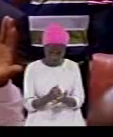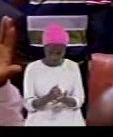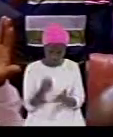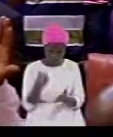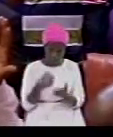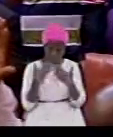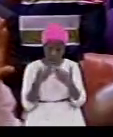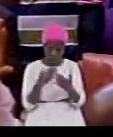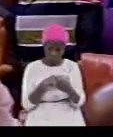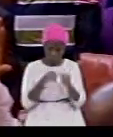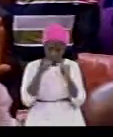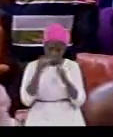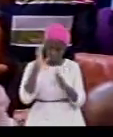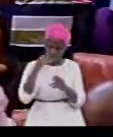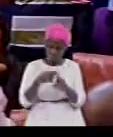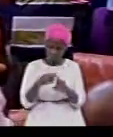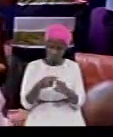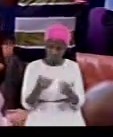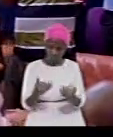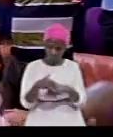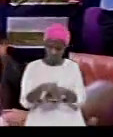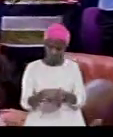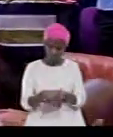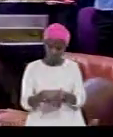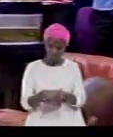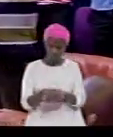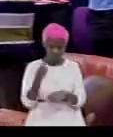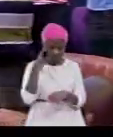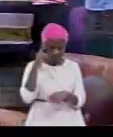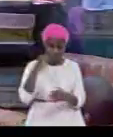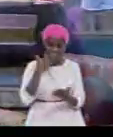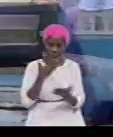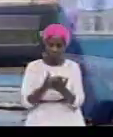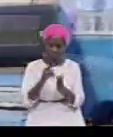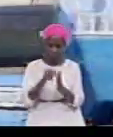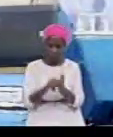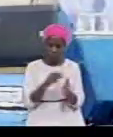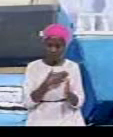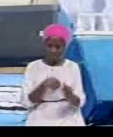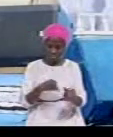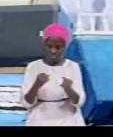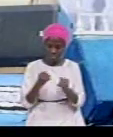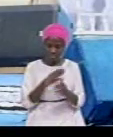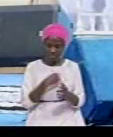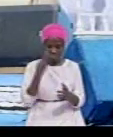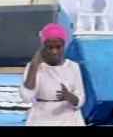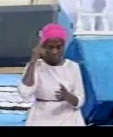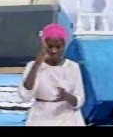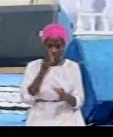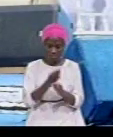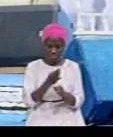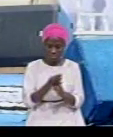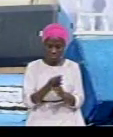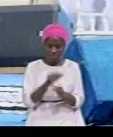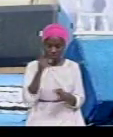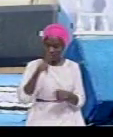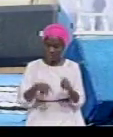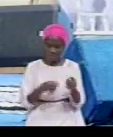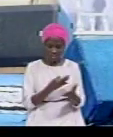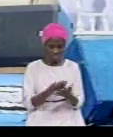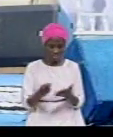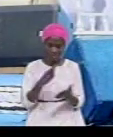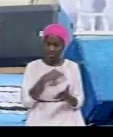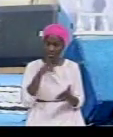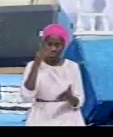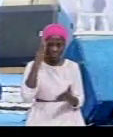Well, thank you and bless your name tonight for your goodness, for your power, and for your faithfulness. You cannot fail. You will not fail.